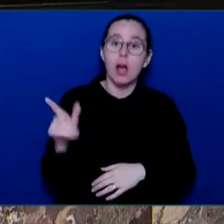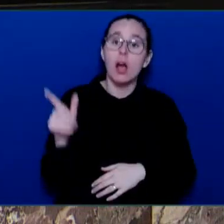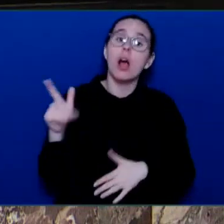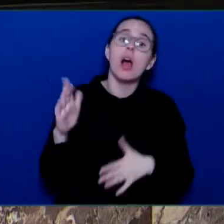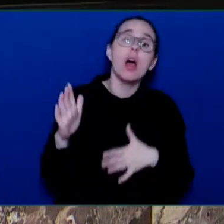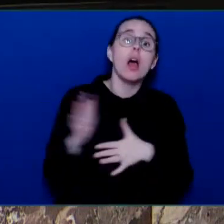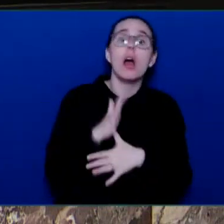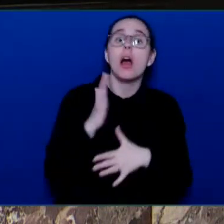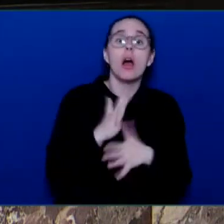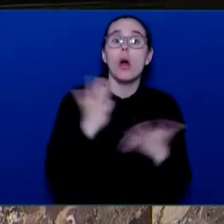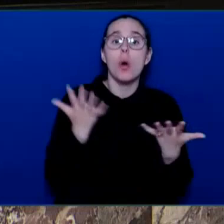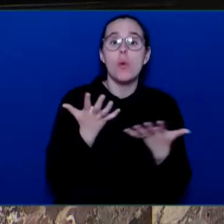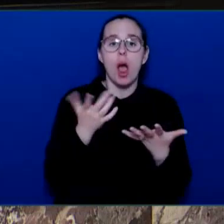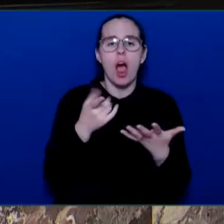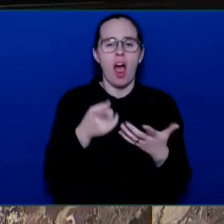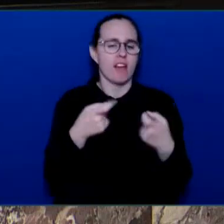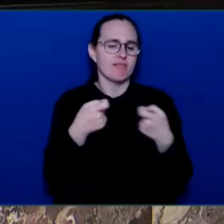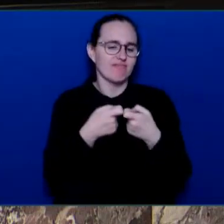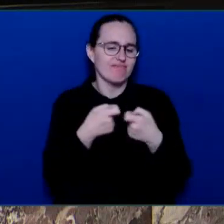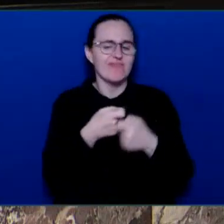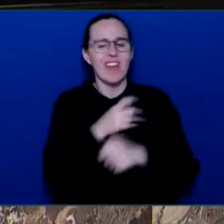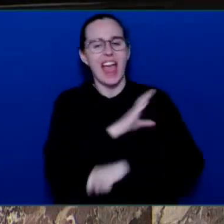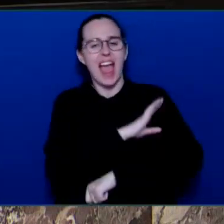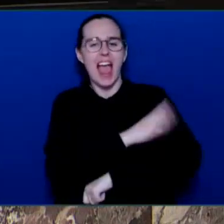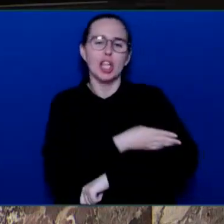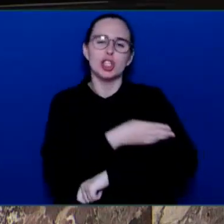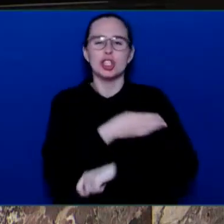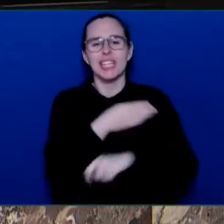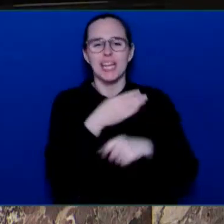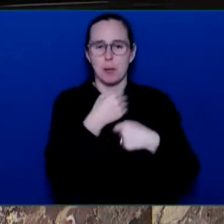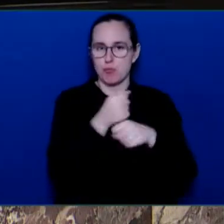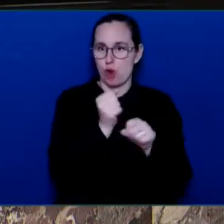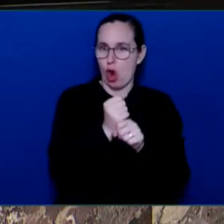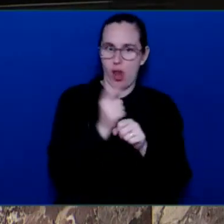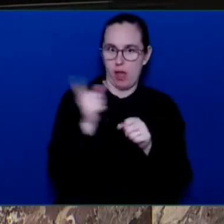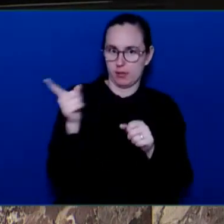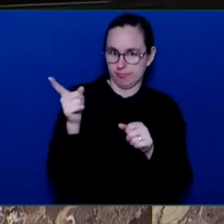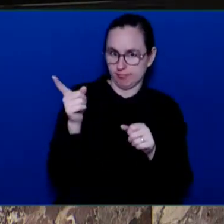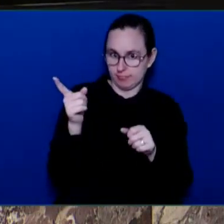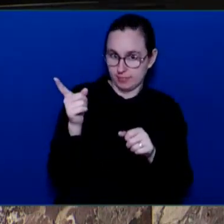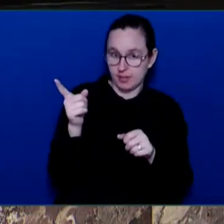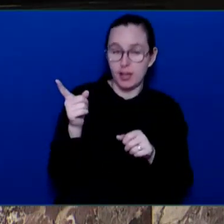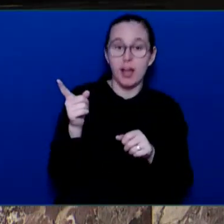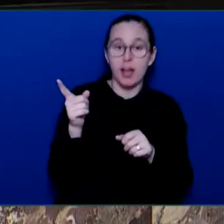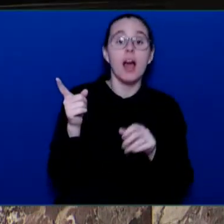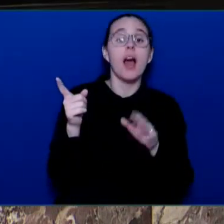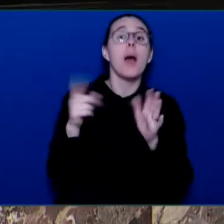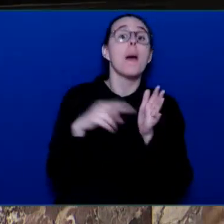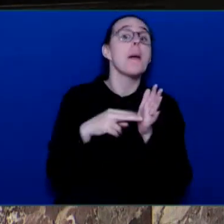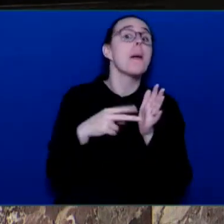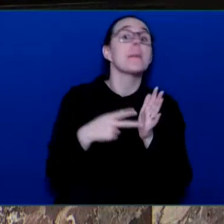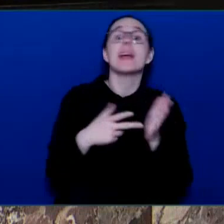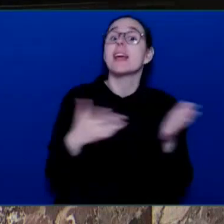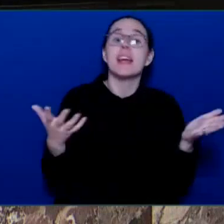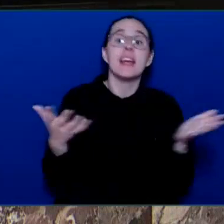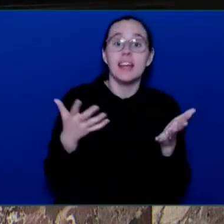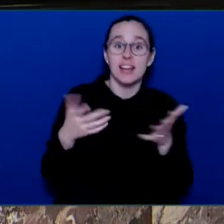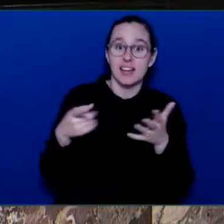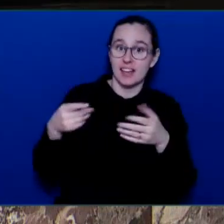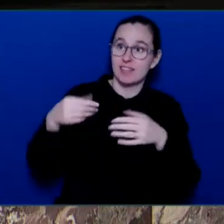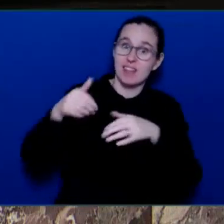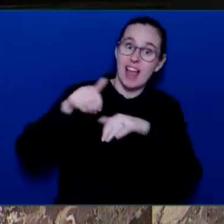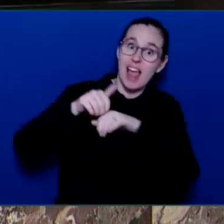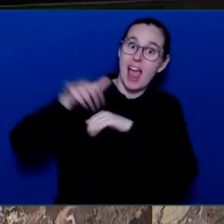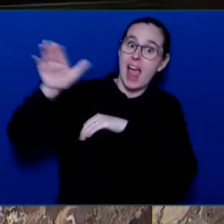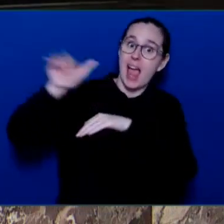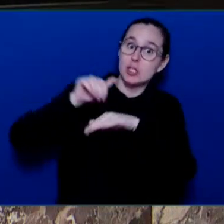the value of coal exports in British Columbia. There is a lack of common sense when the Premier, in defending the Clean BC plan, points